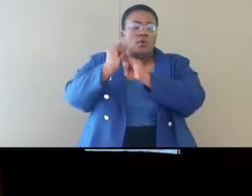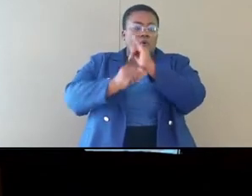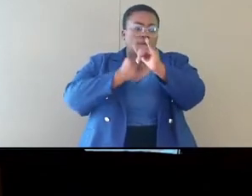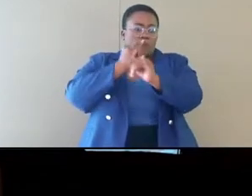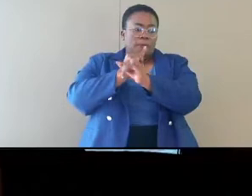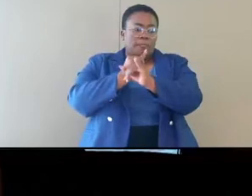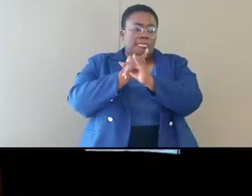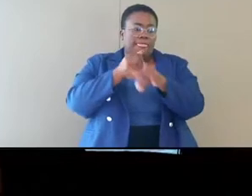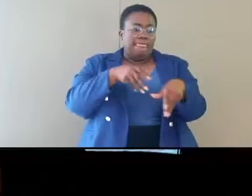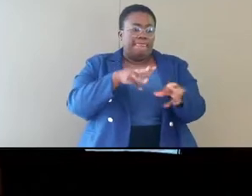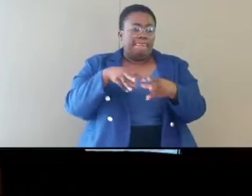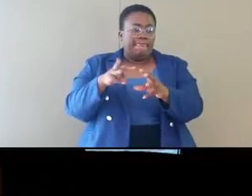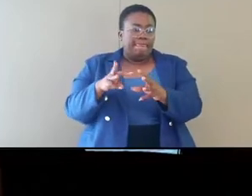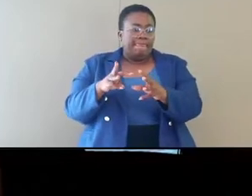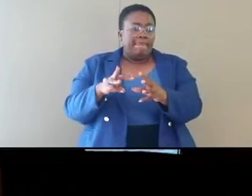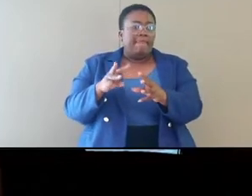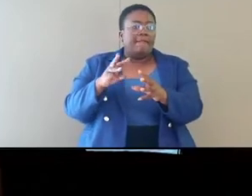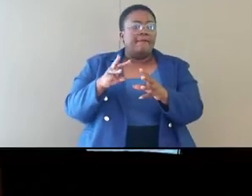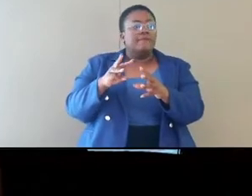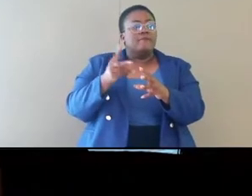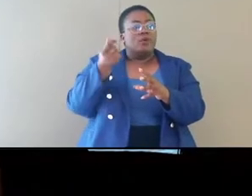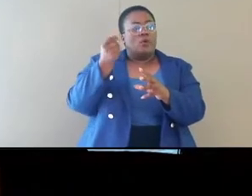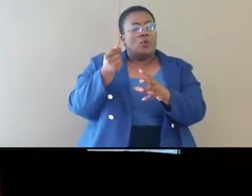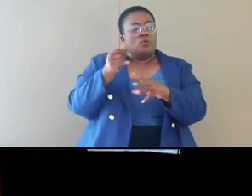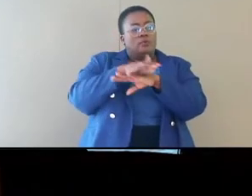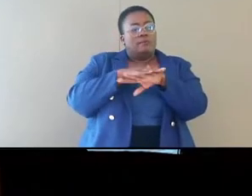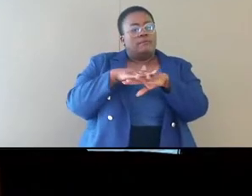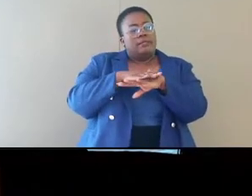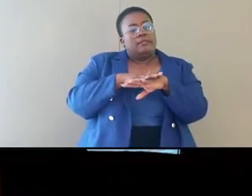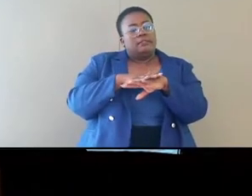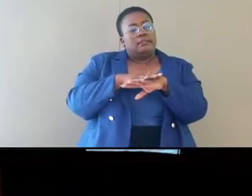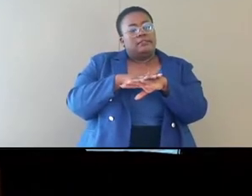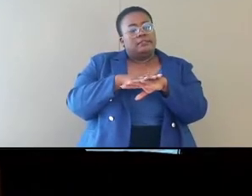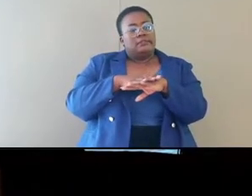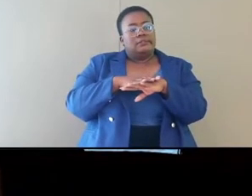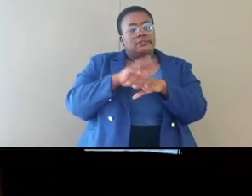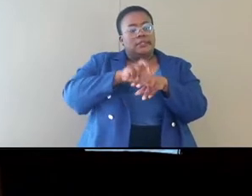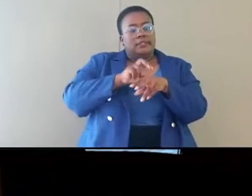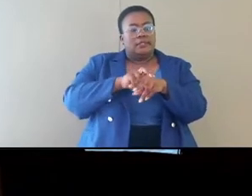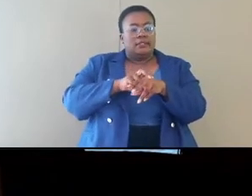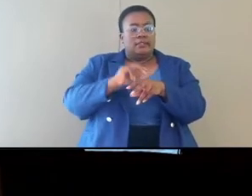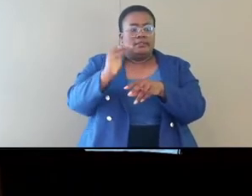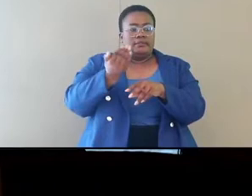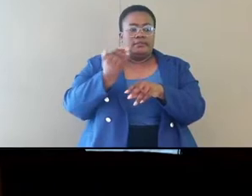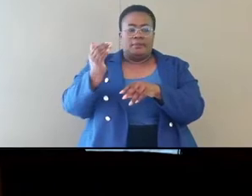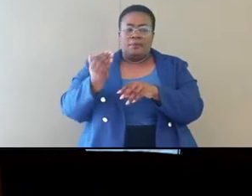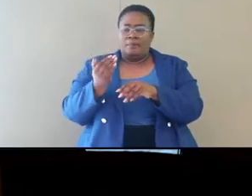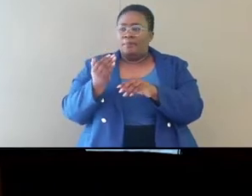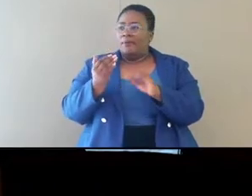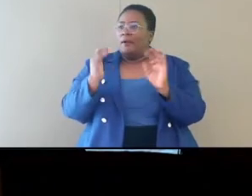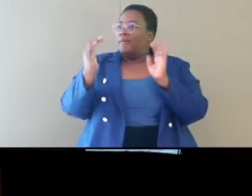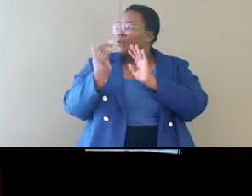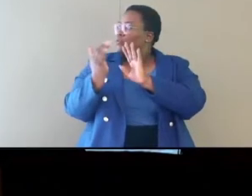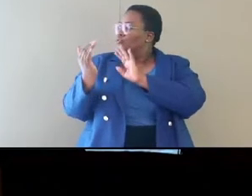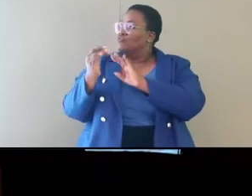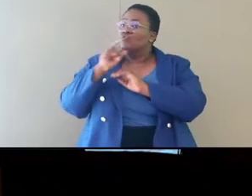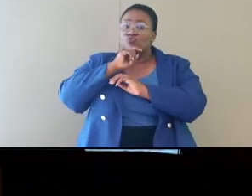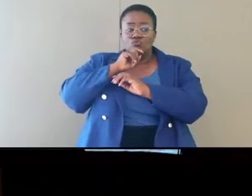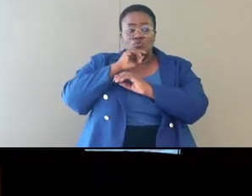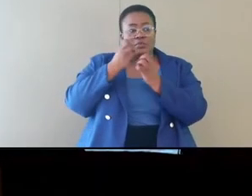recognized method of the cost of basic needs approach, which is used in many countries in the world.